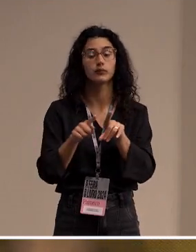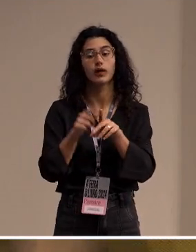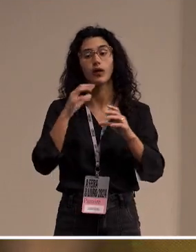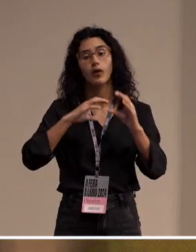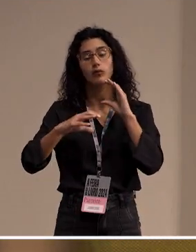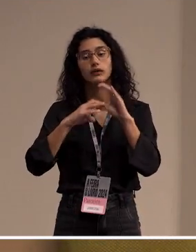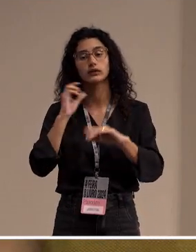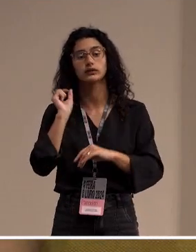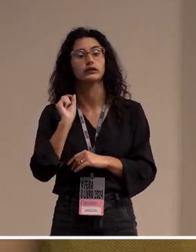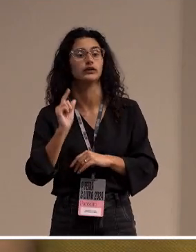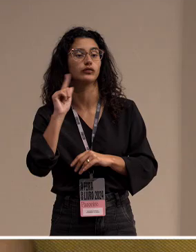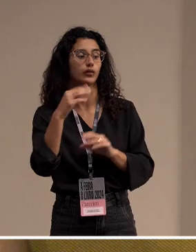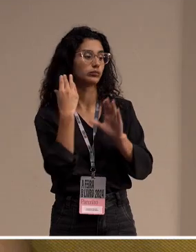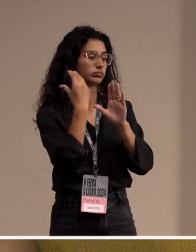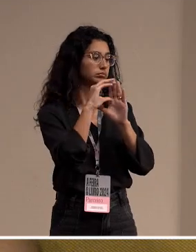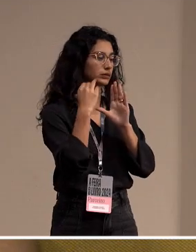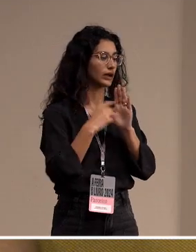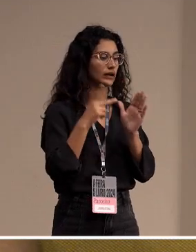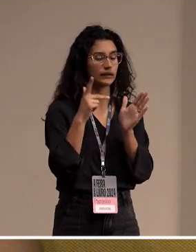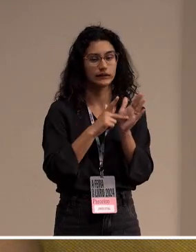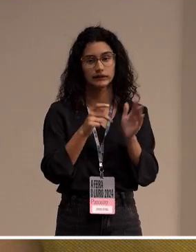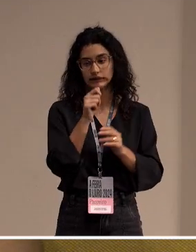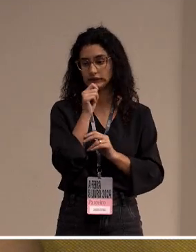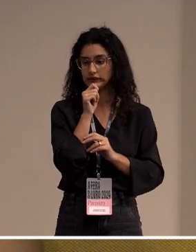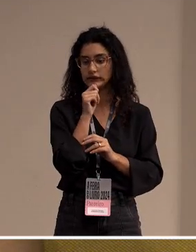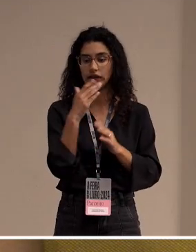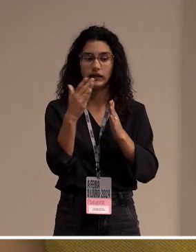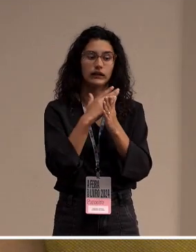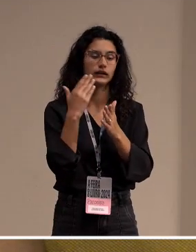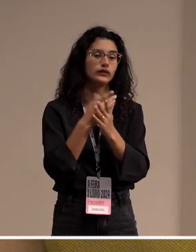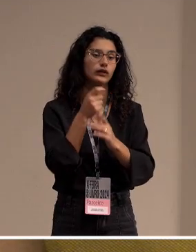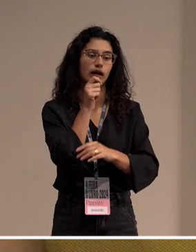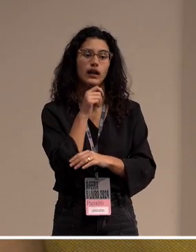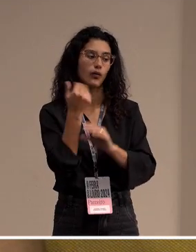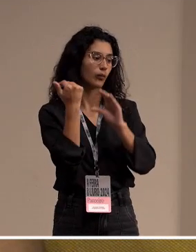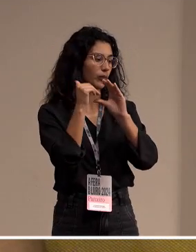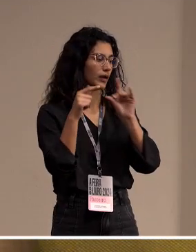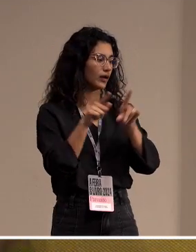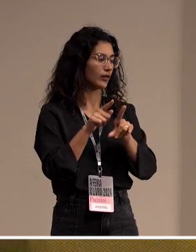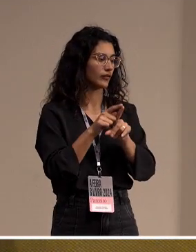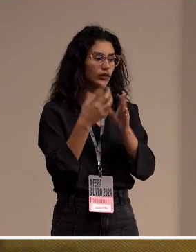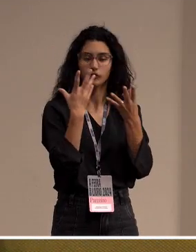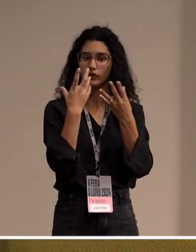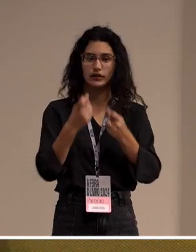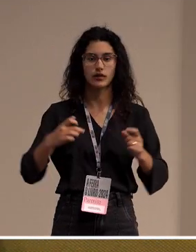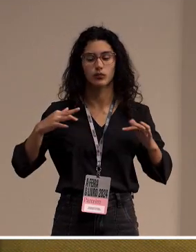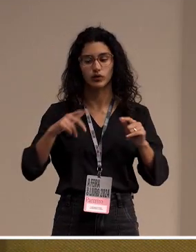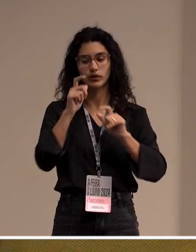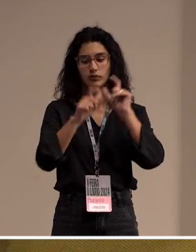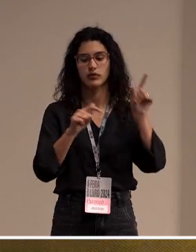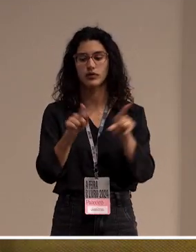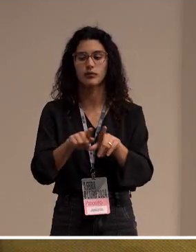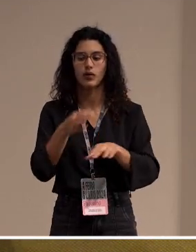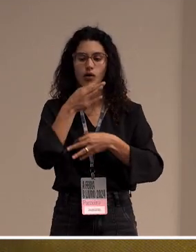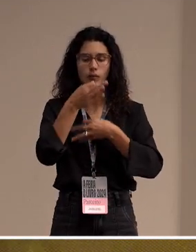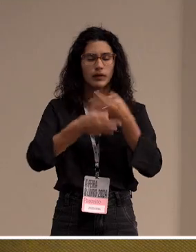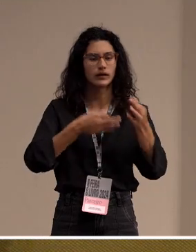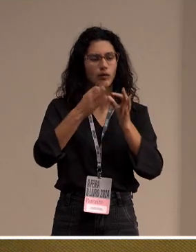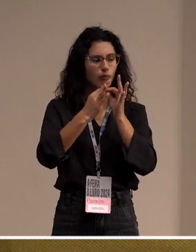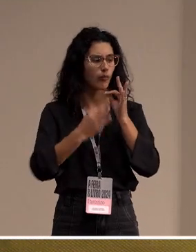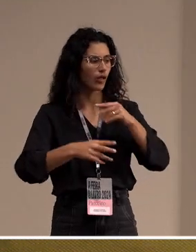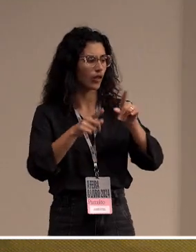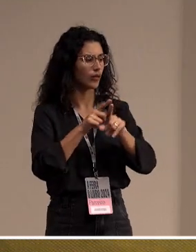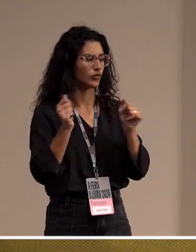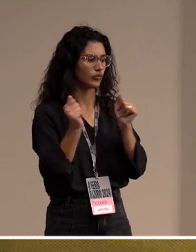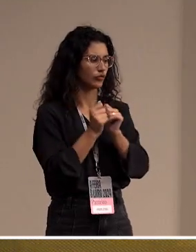or published. I show them. I show them editors' comments. Like for Yonder, when it was being edited and I was